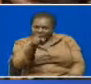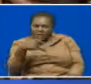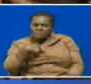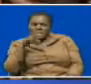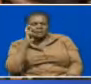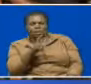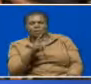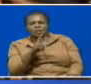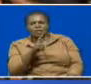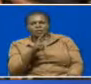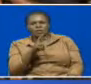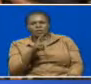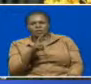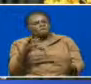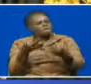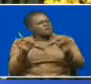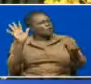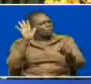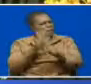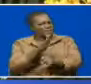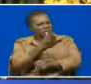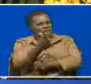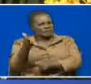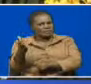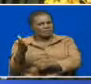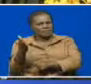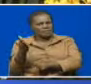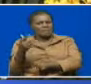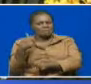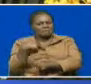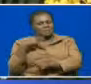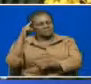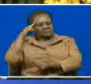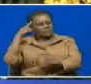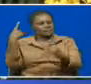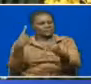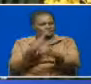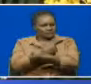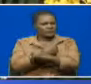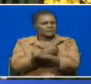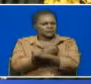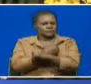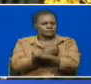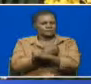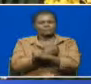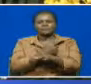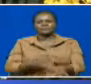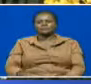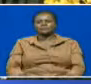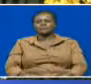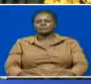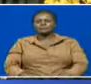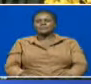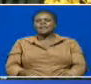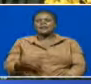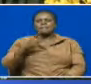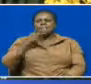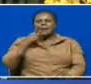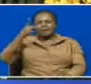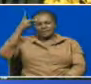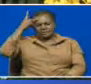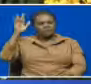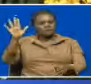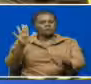Are we giving our children too much freedom? Yeah, I'm thinking it from a different perspective. Because parenting is all